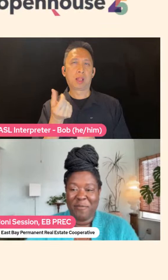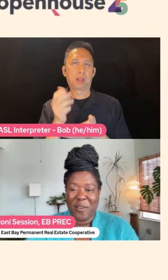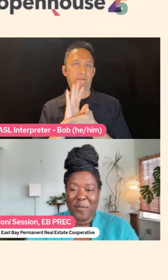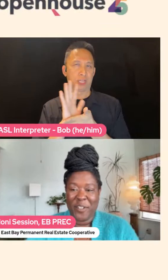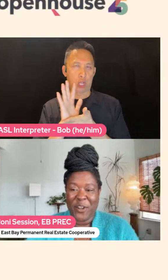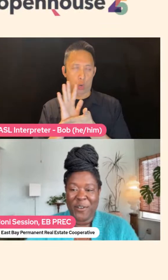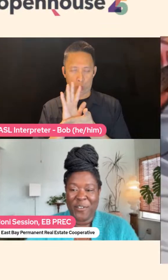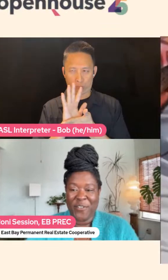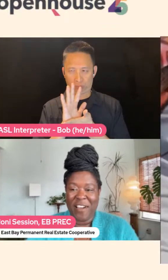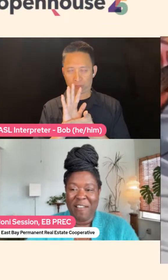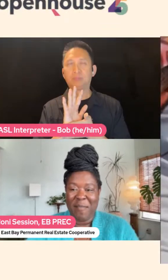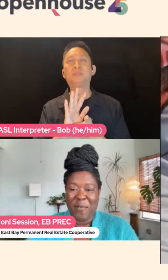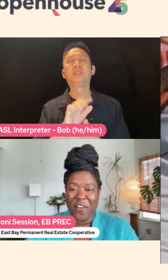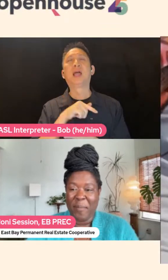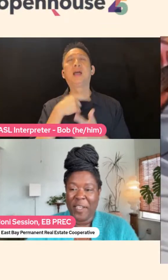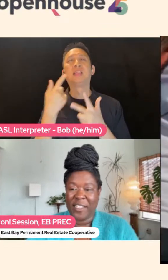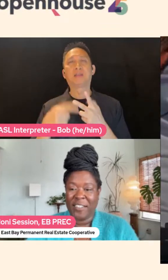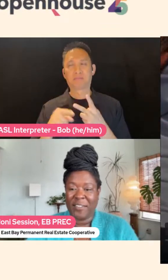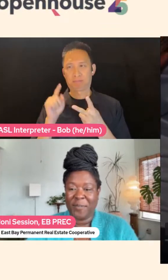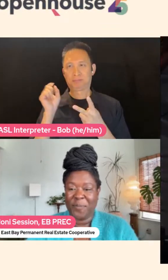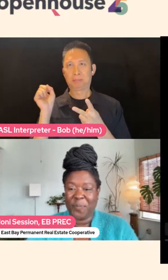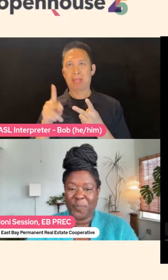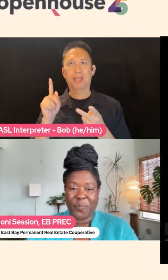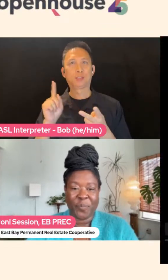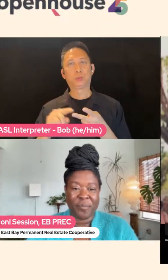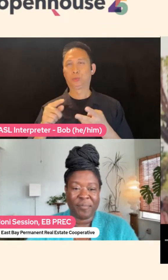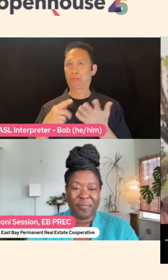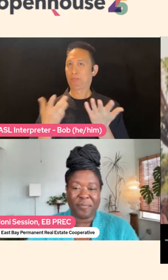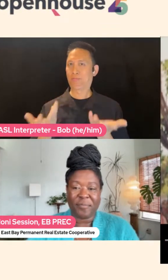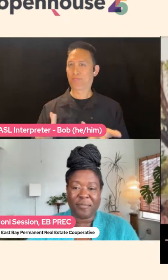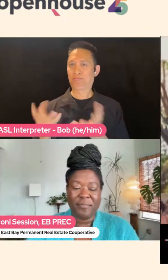and then we'll return to our programming.